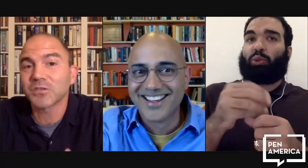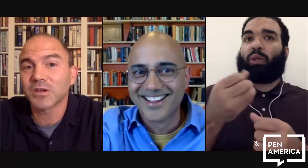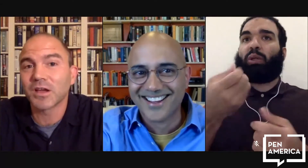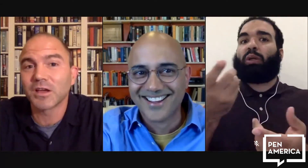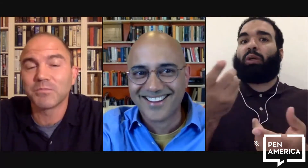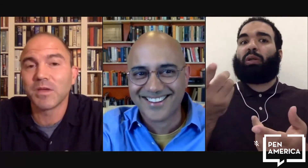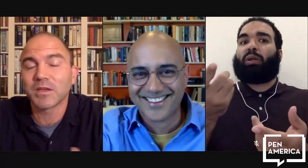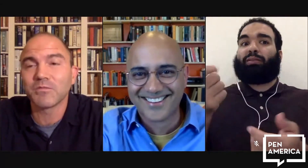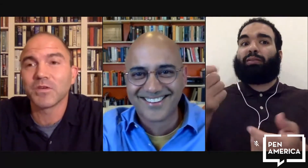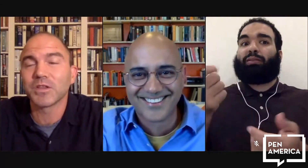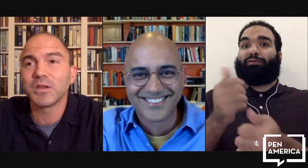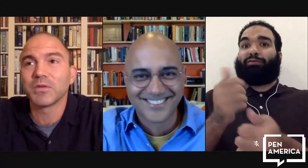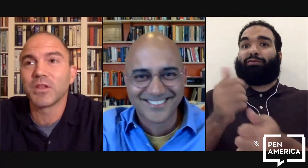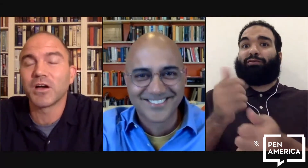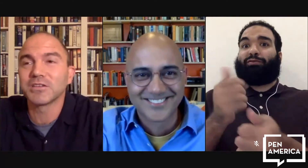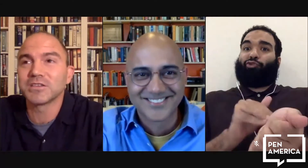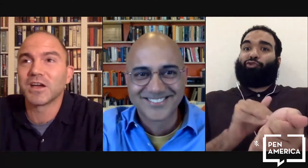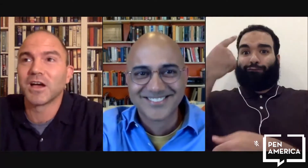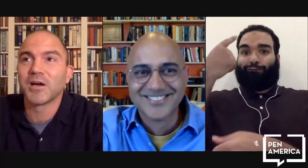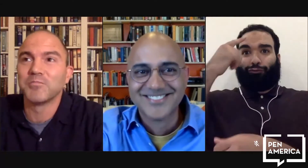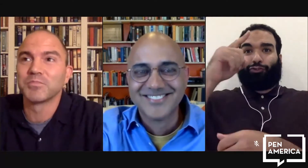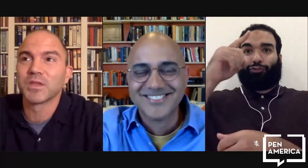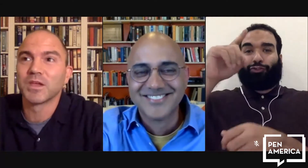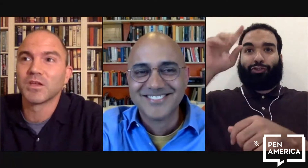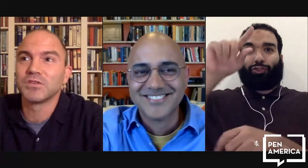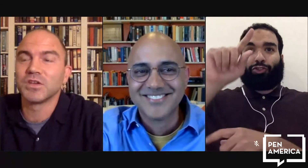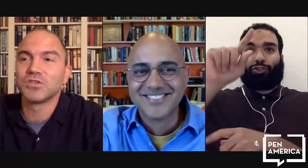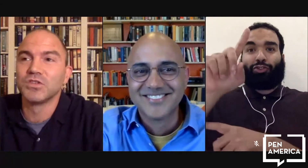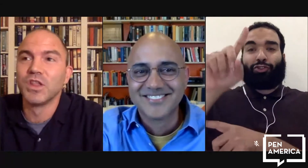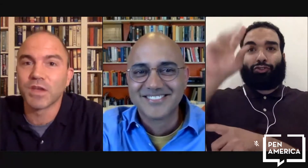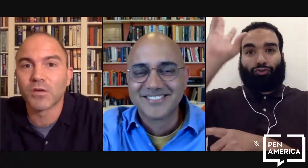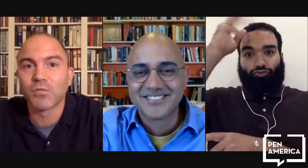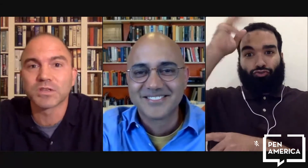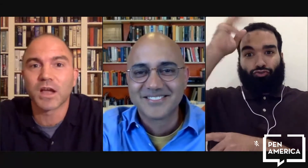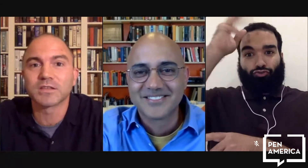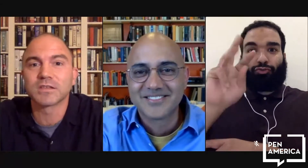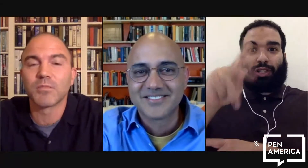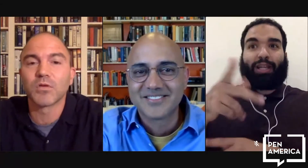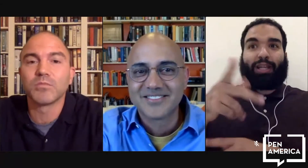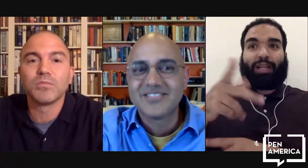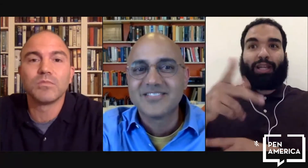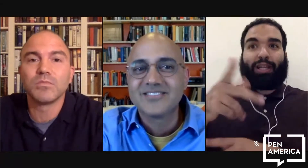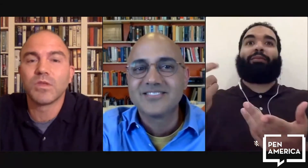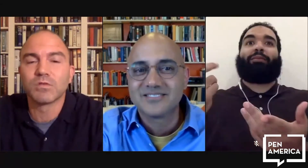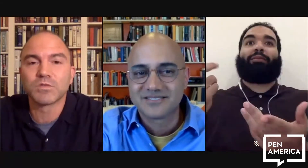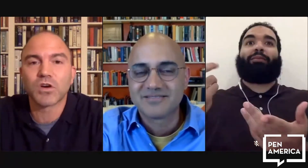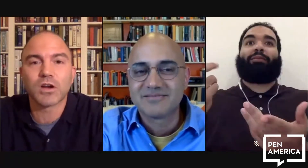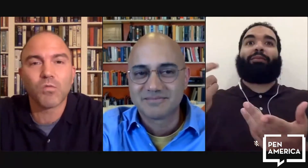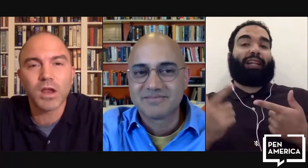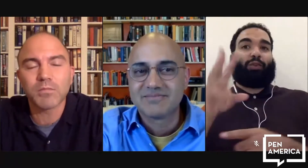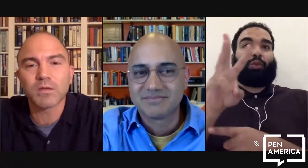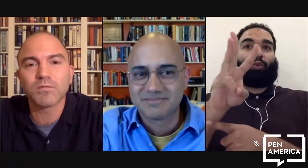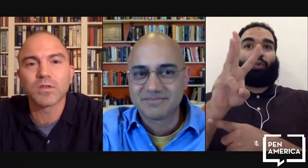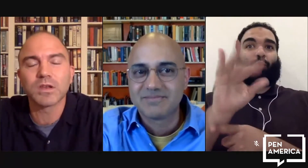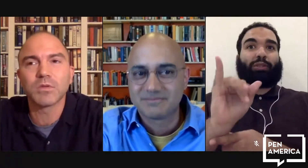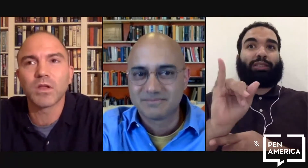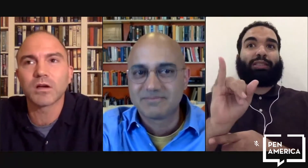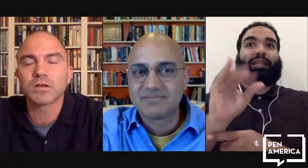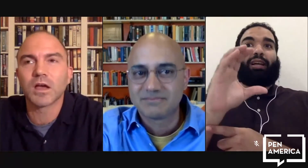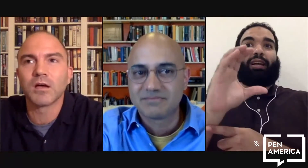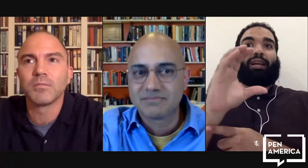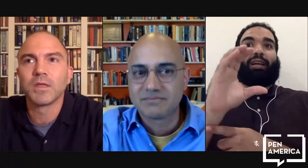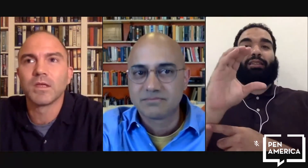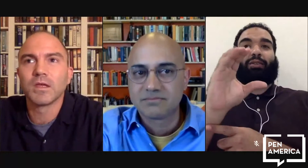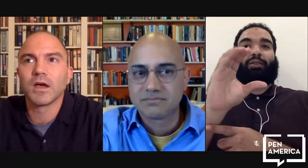doctor make him feel that he belonged? Did living in a Wisconsin suburb that was majority white make him feel that he